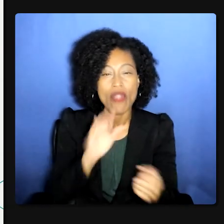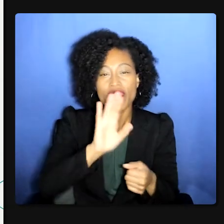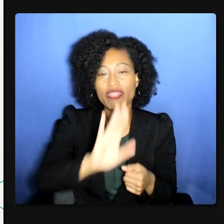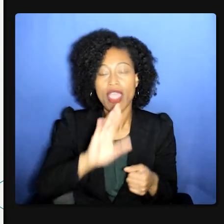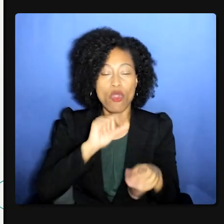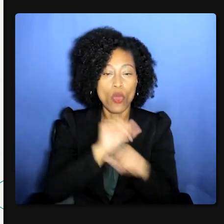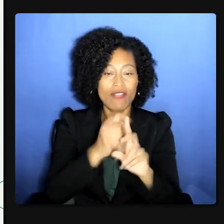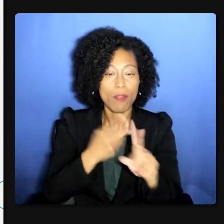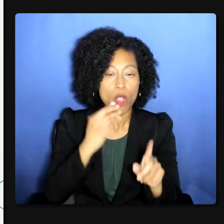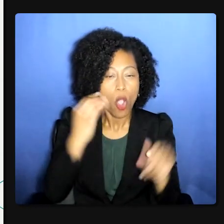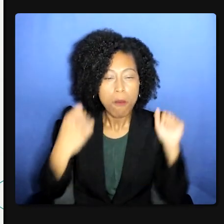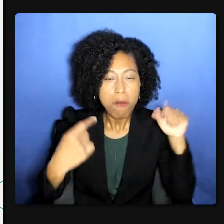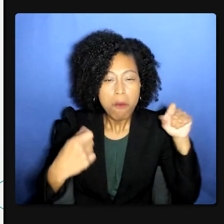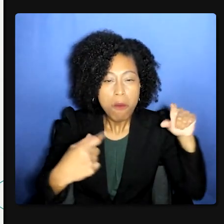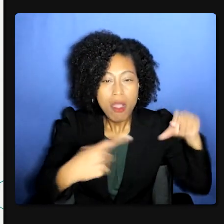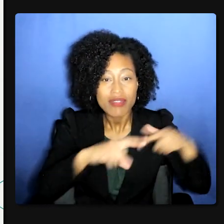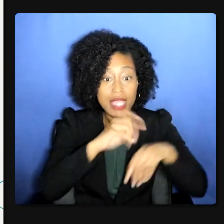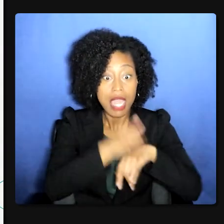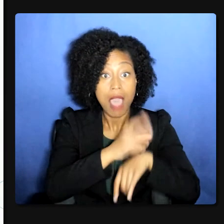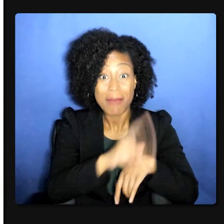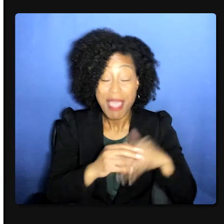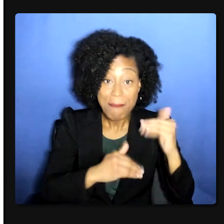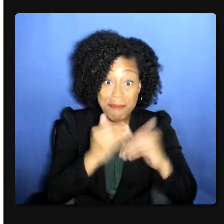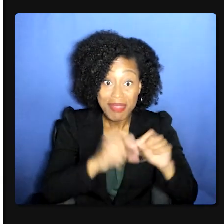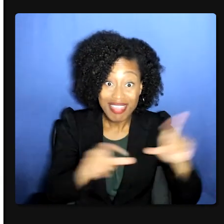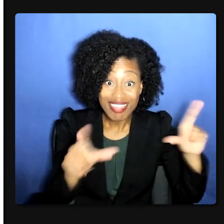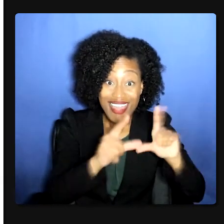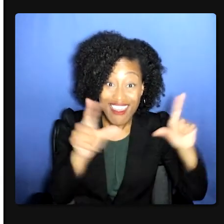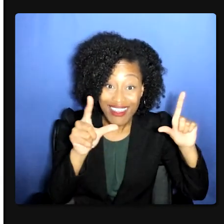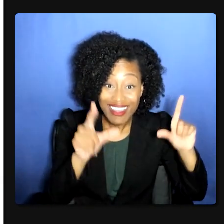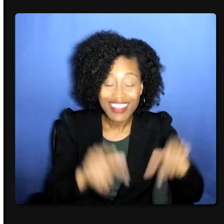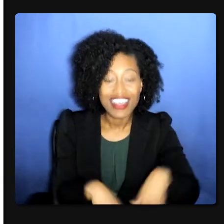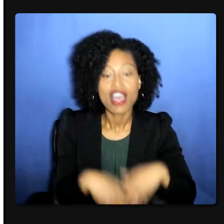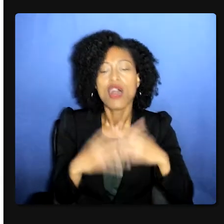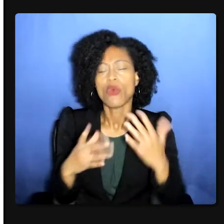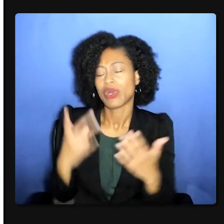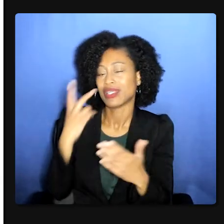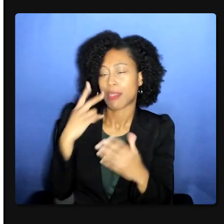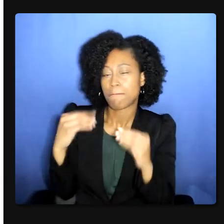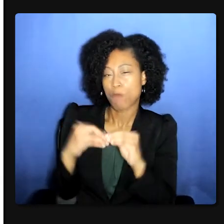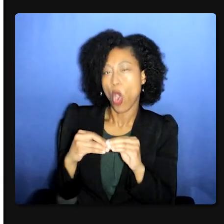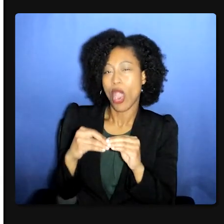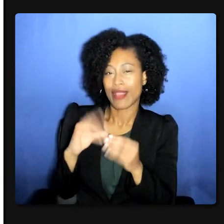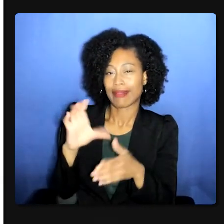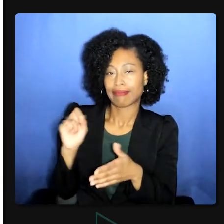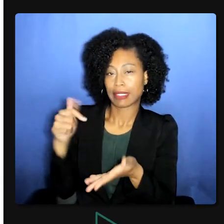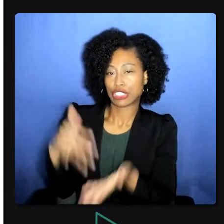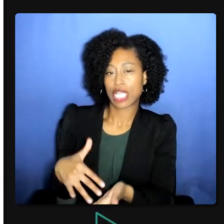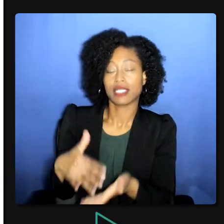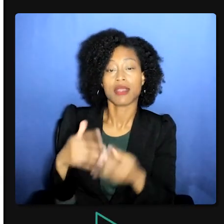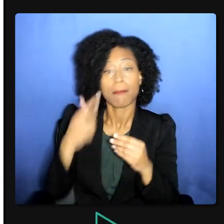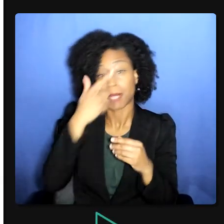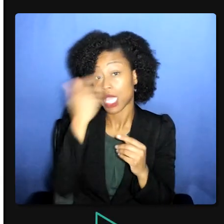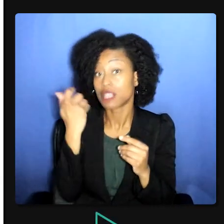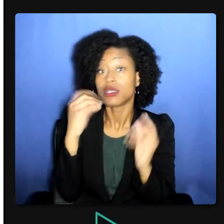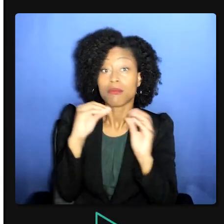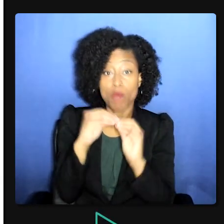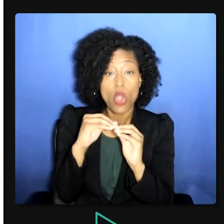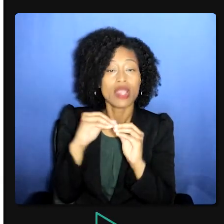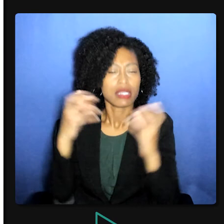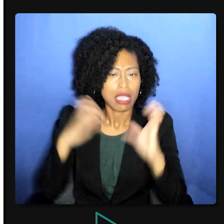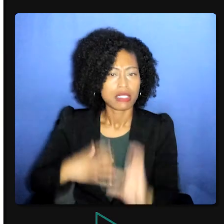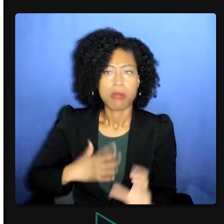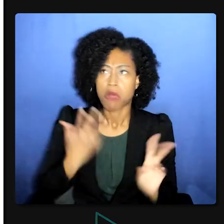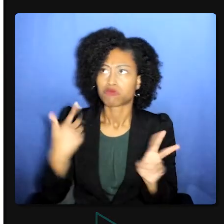process and even optimize build licenses. And we'll have more of these on the way as more customers are looking to Azure as their cloud of